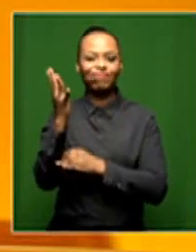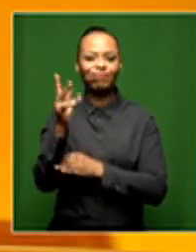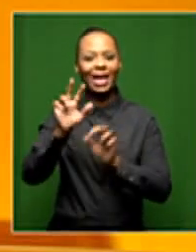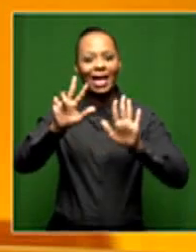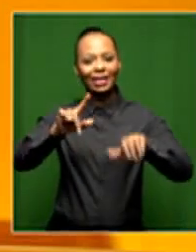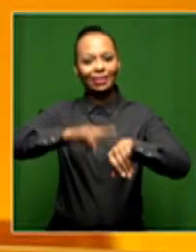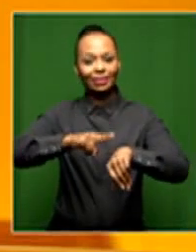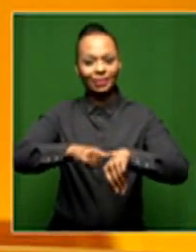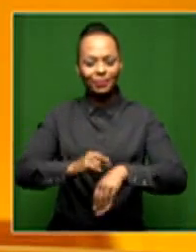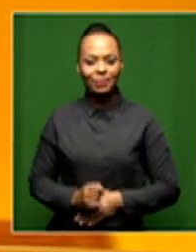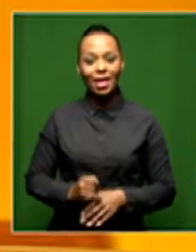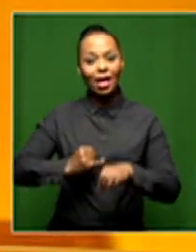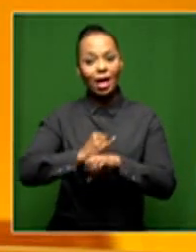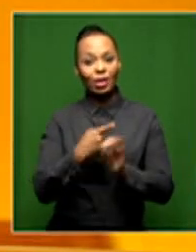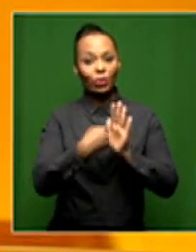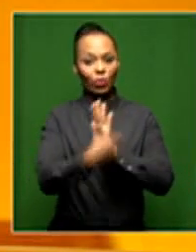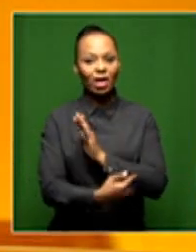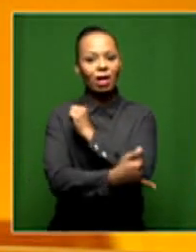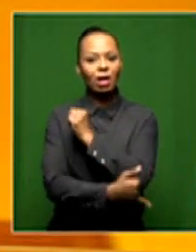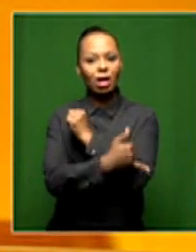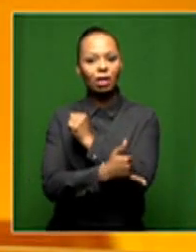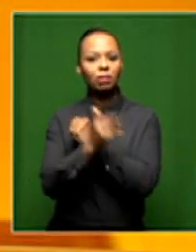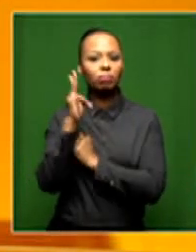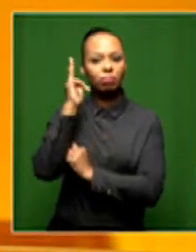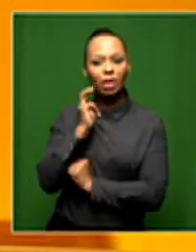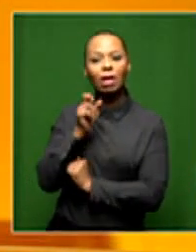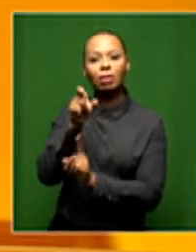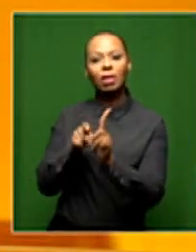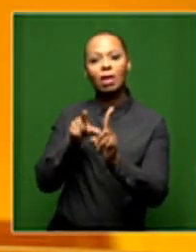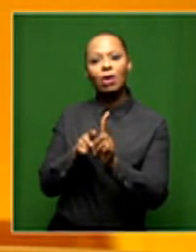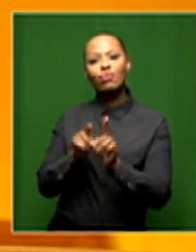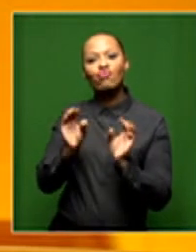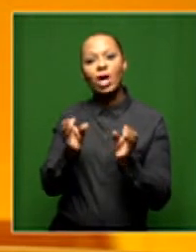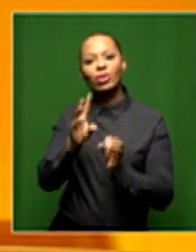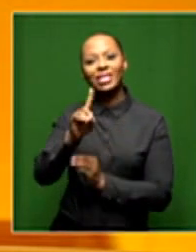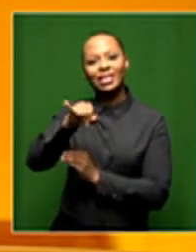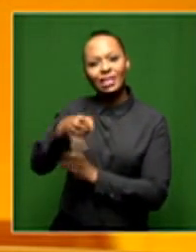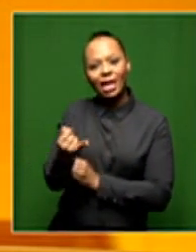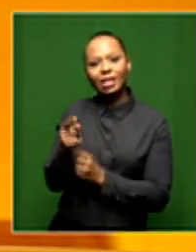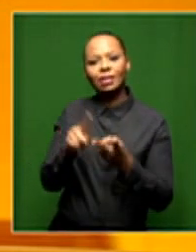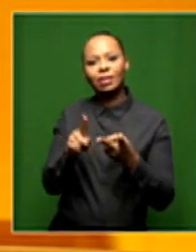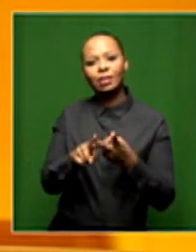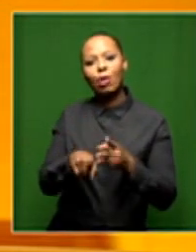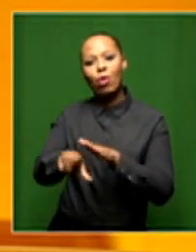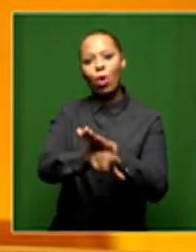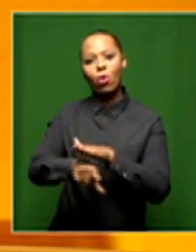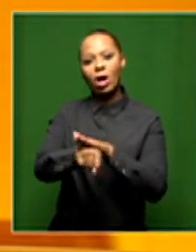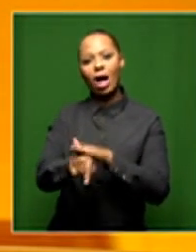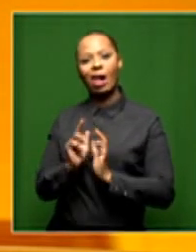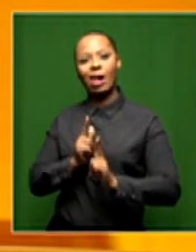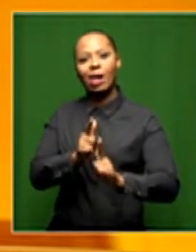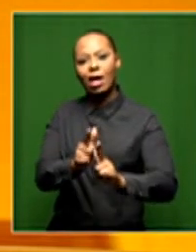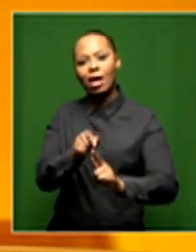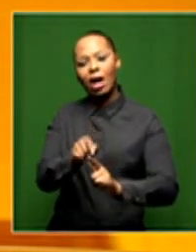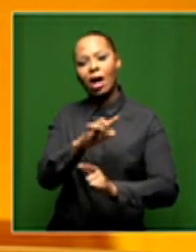Now, earlier this week, the country learned about the death of radio DJ and founder of the local streetwear brand Loxion